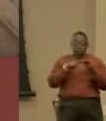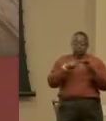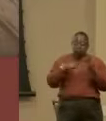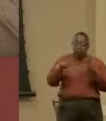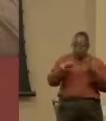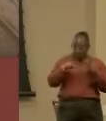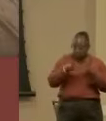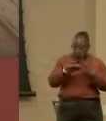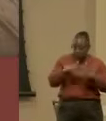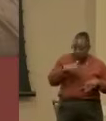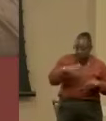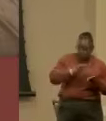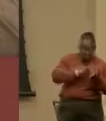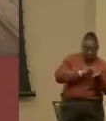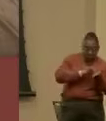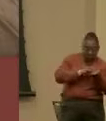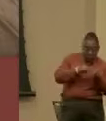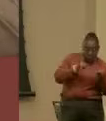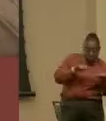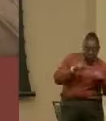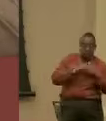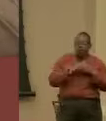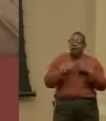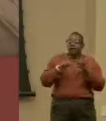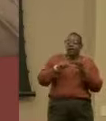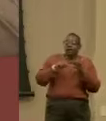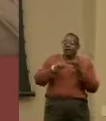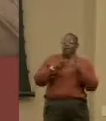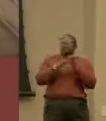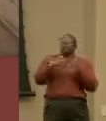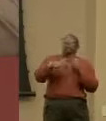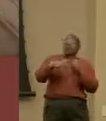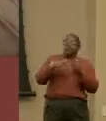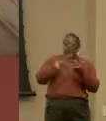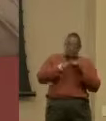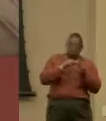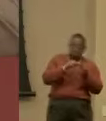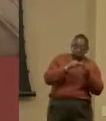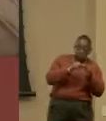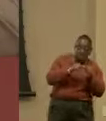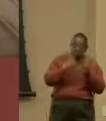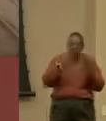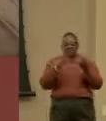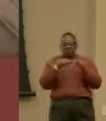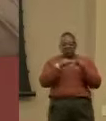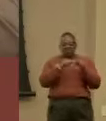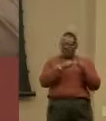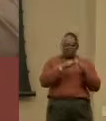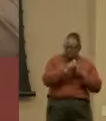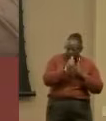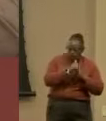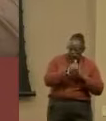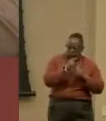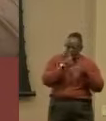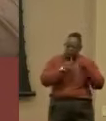on the medication I'm on? If I do get pregnant, which medications should I continue? And if I'm not okay, if the medications I'm on are not okay,